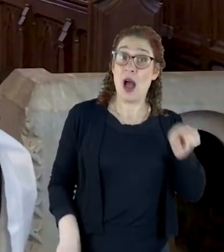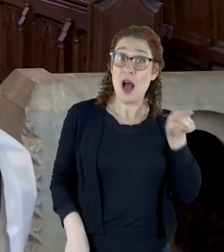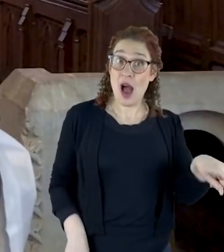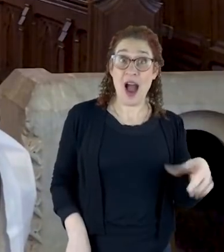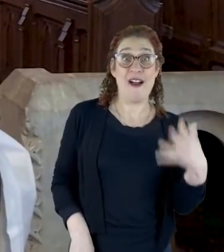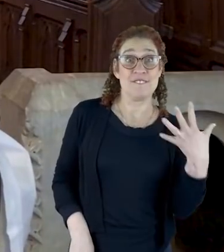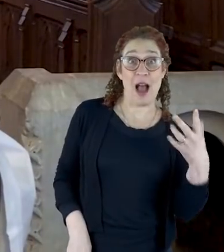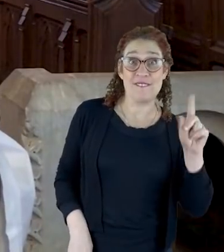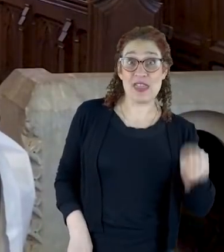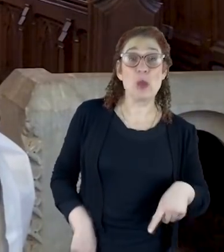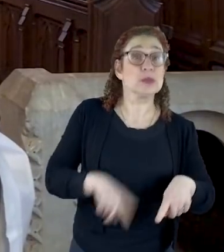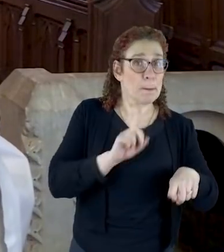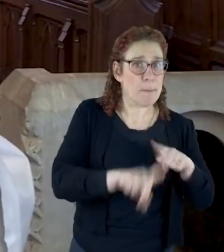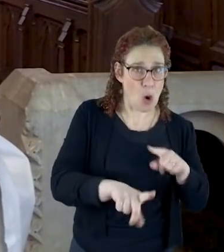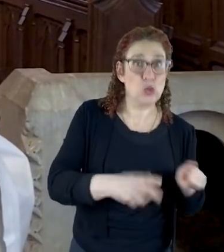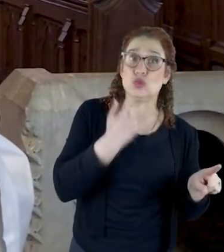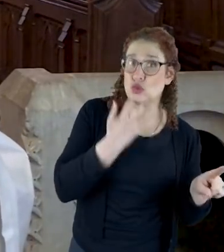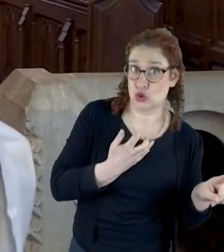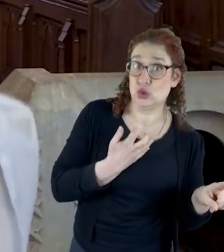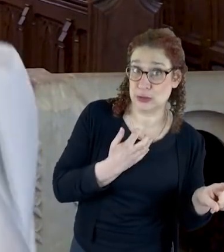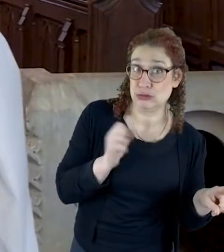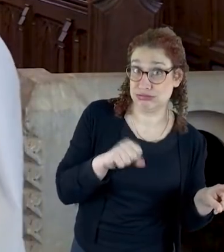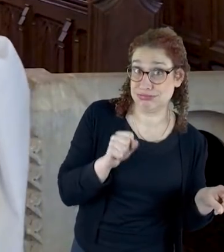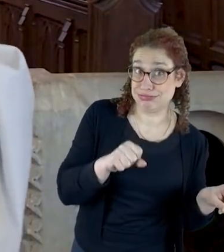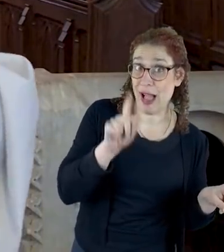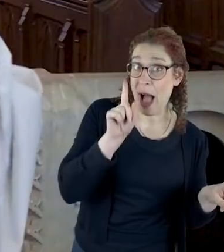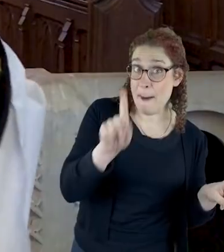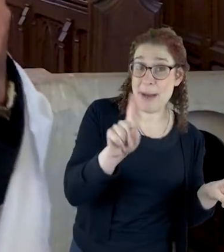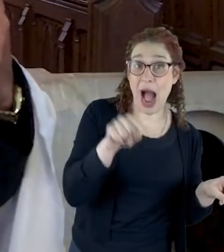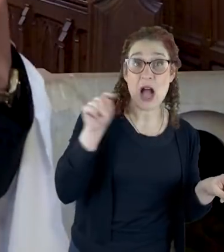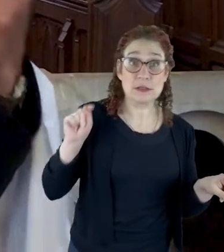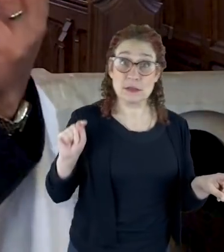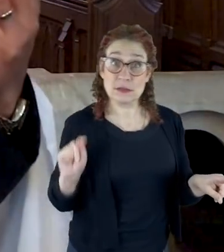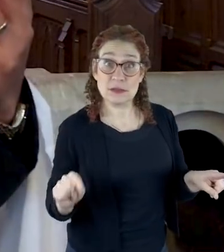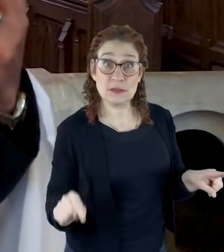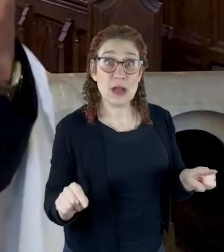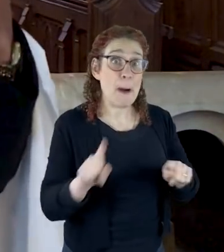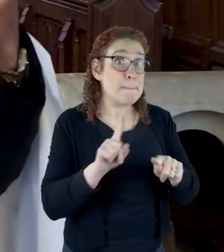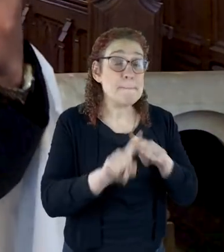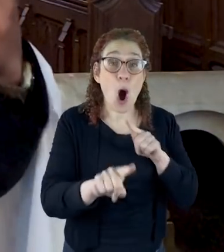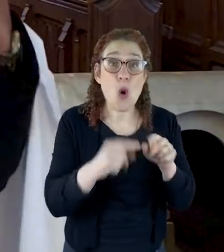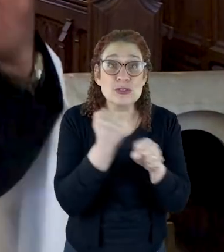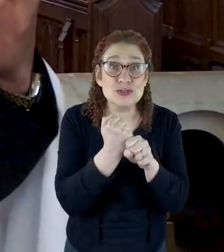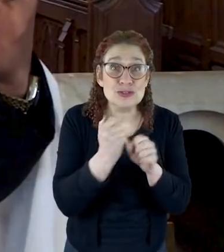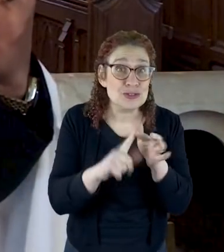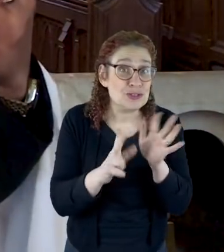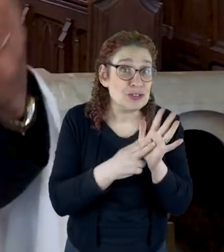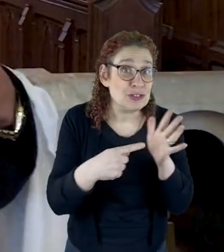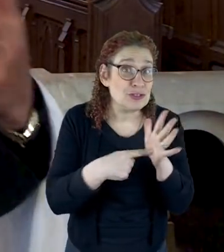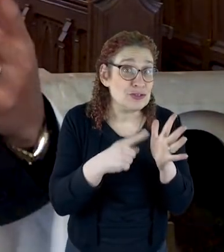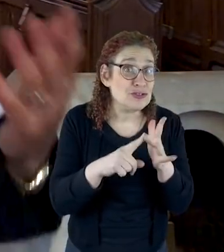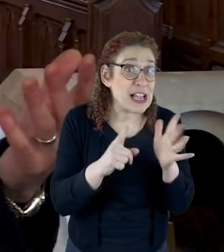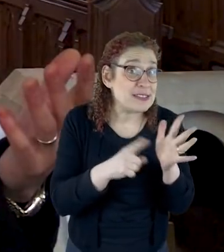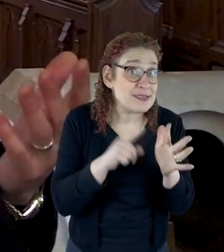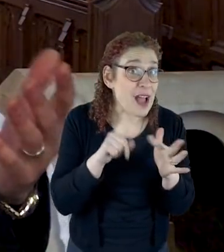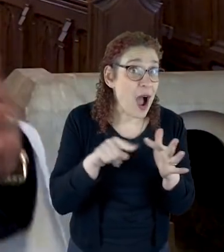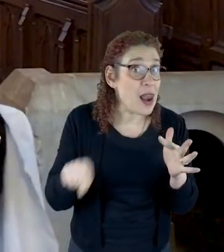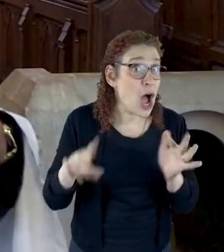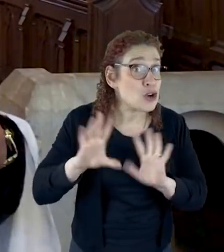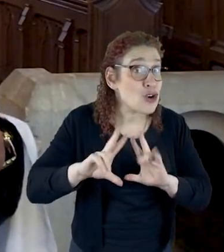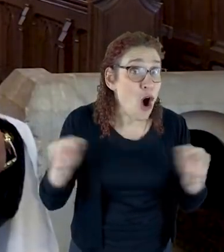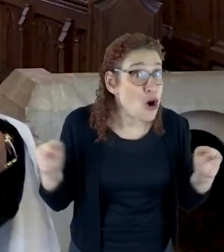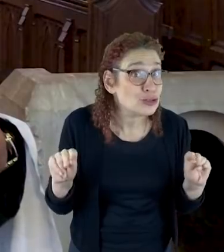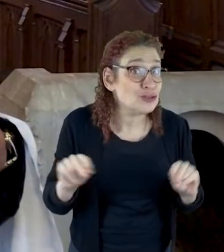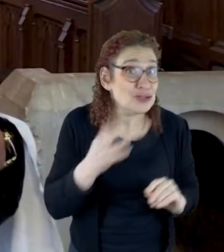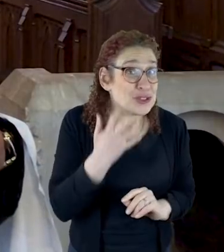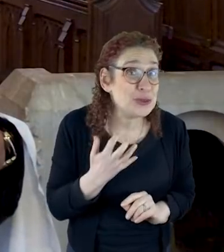the 5,000 were predominantly Jewish, the crowd further along the shore were mostly Gentiles, that is to say,